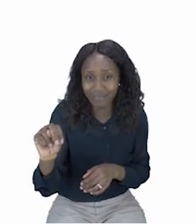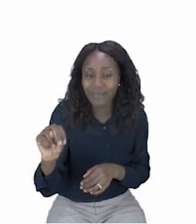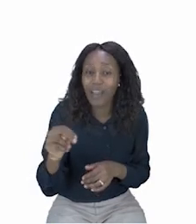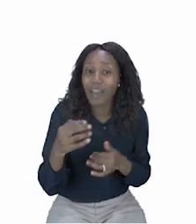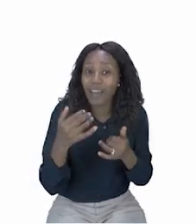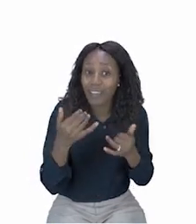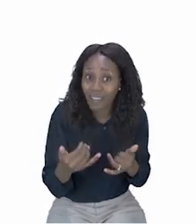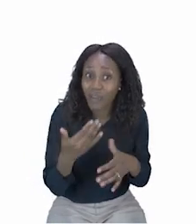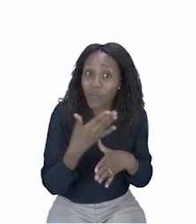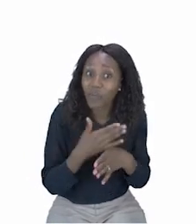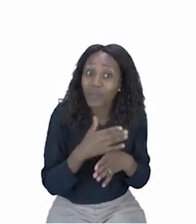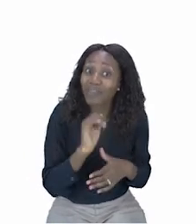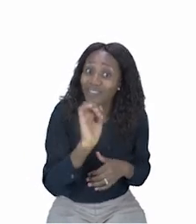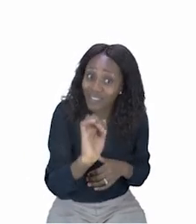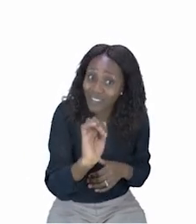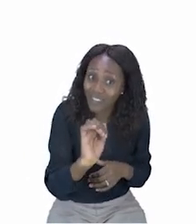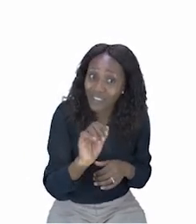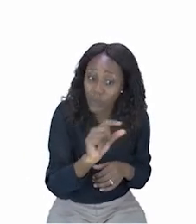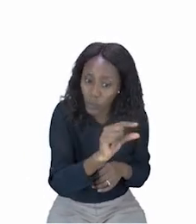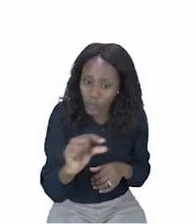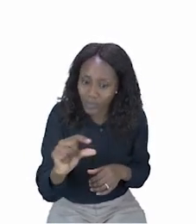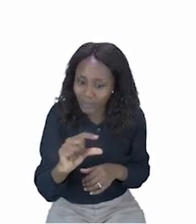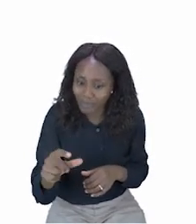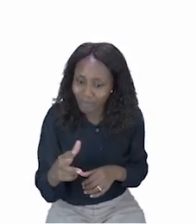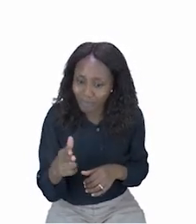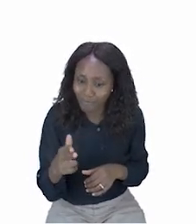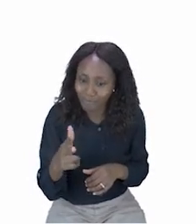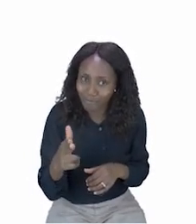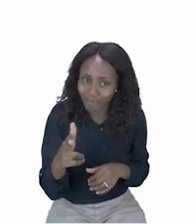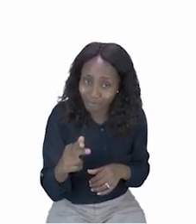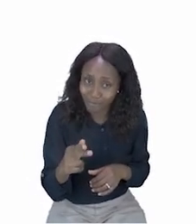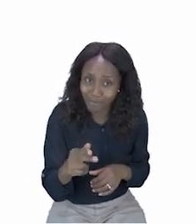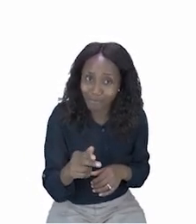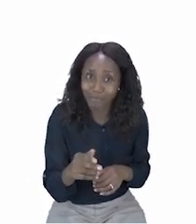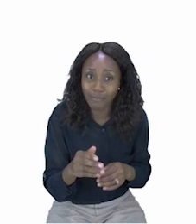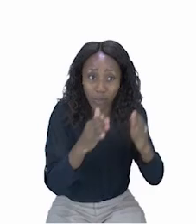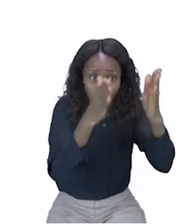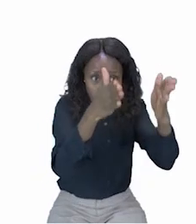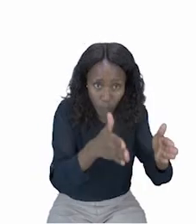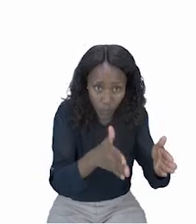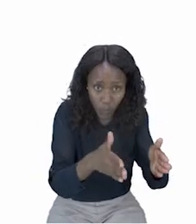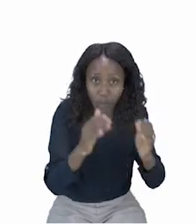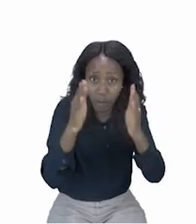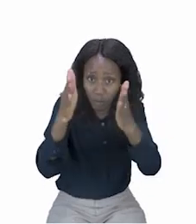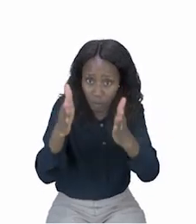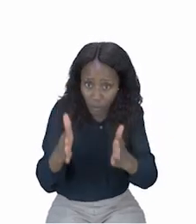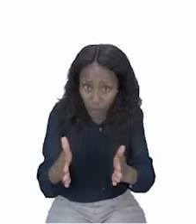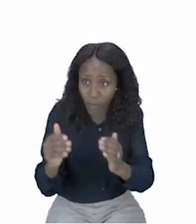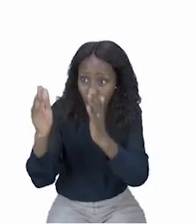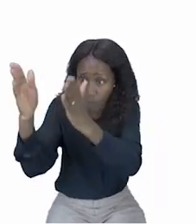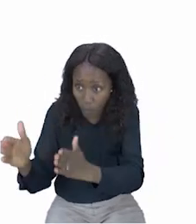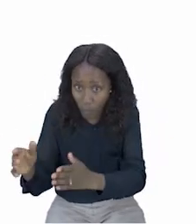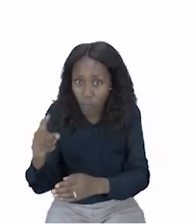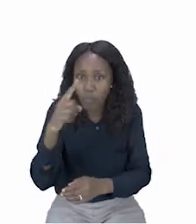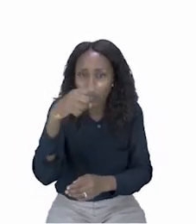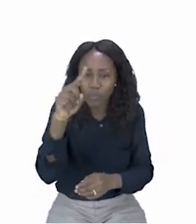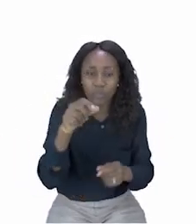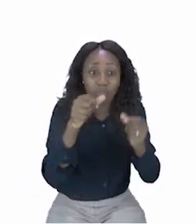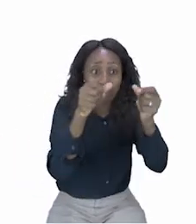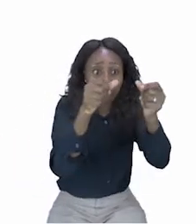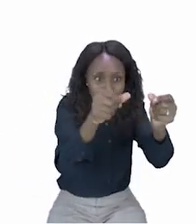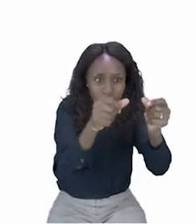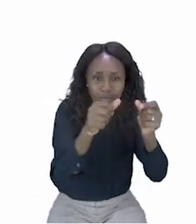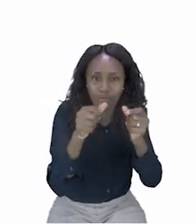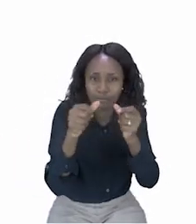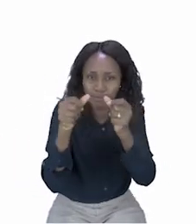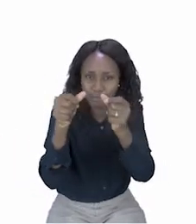your job to cut and paste names of the correct type of noun, and you will paste them